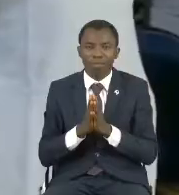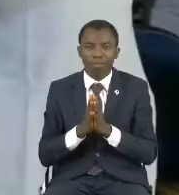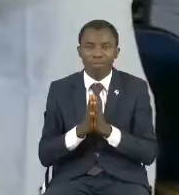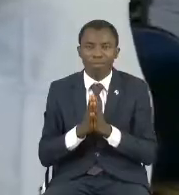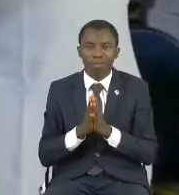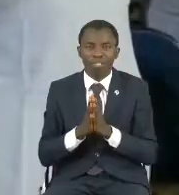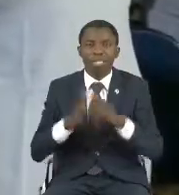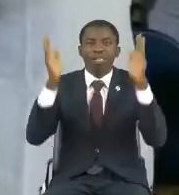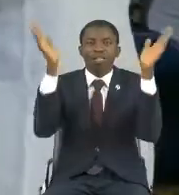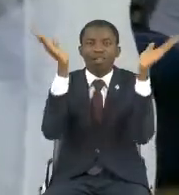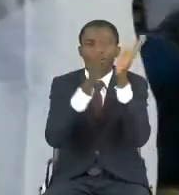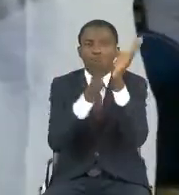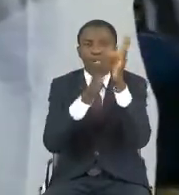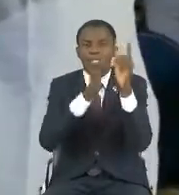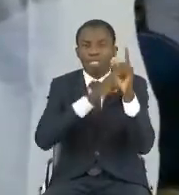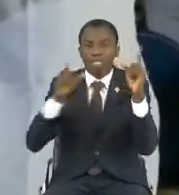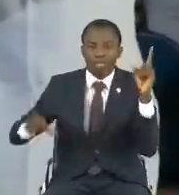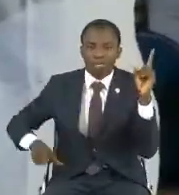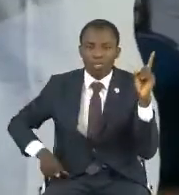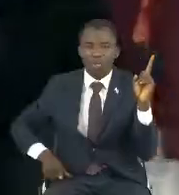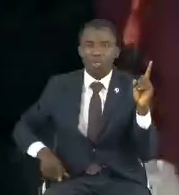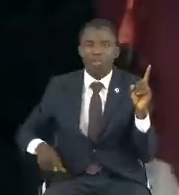Praise the Lord.